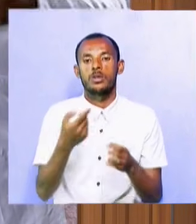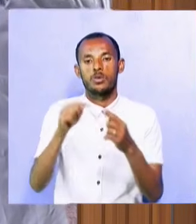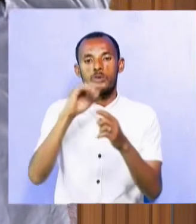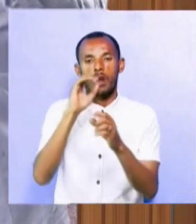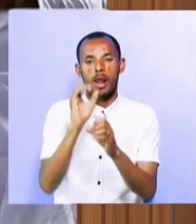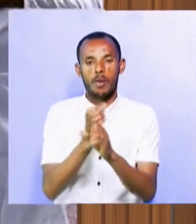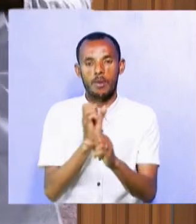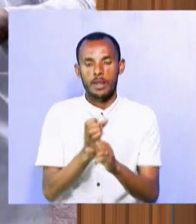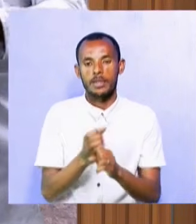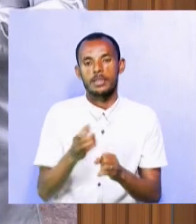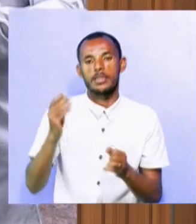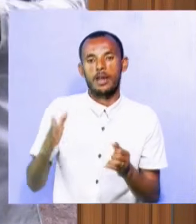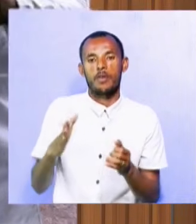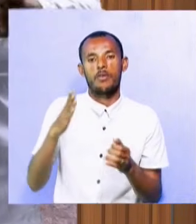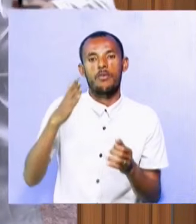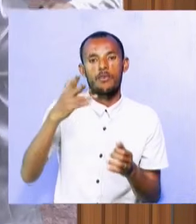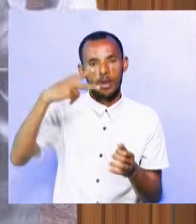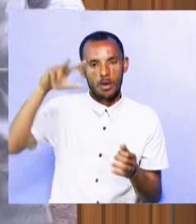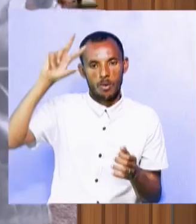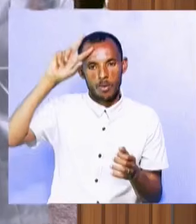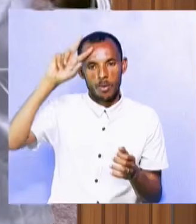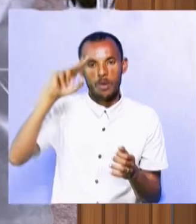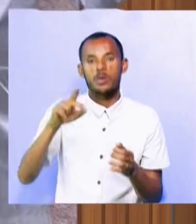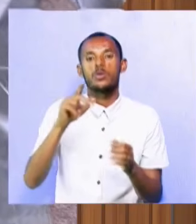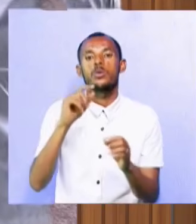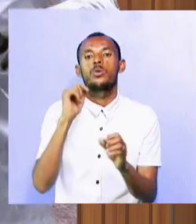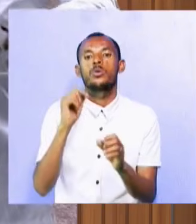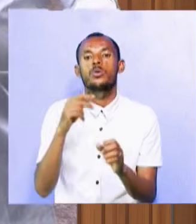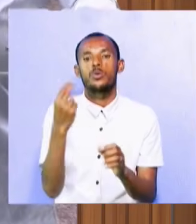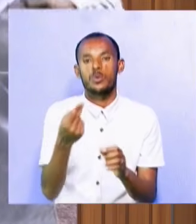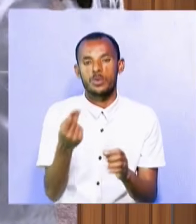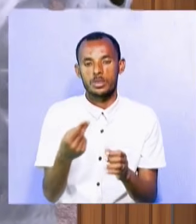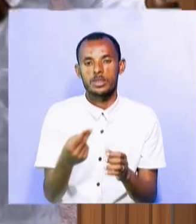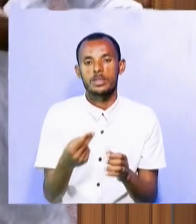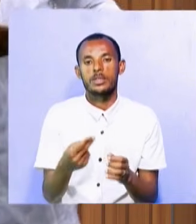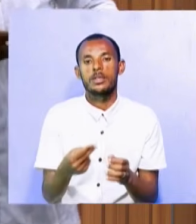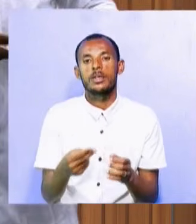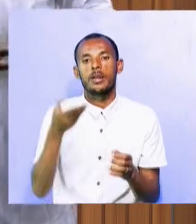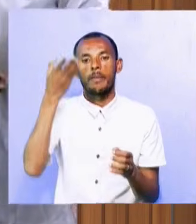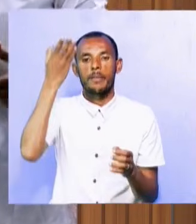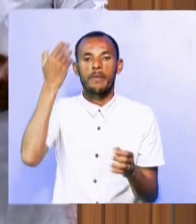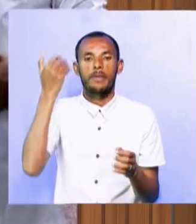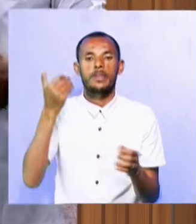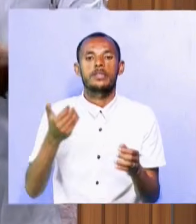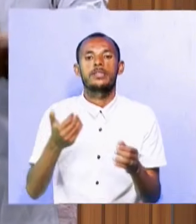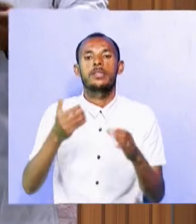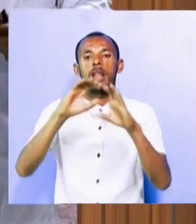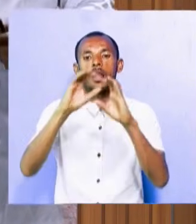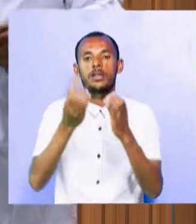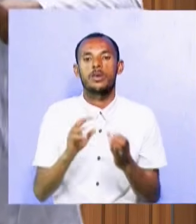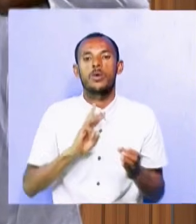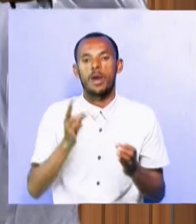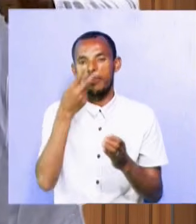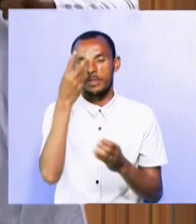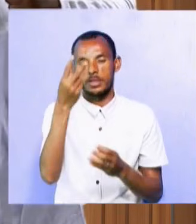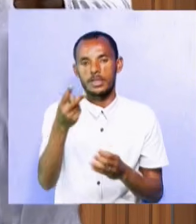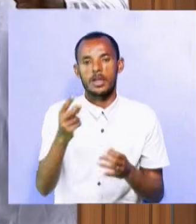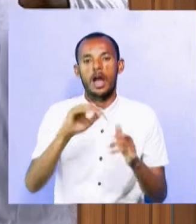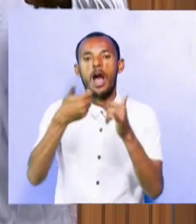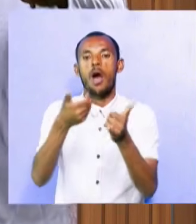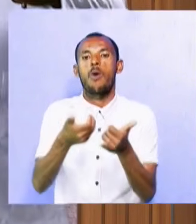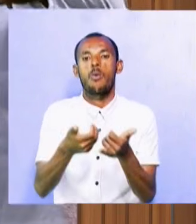the side of the cube. You need to apply the concept that we used in our previous lesson. We have seen